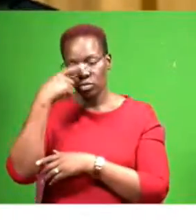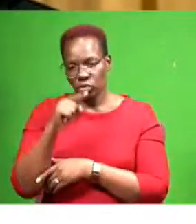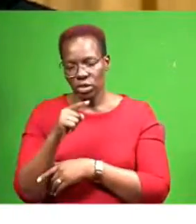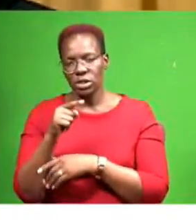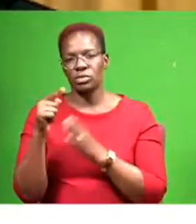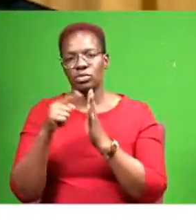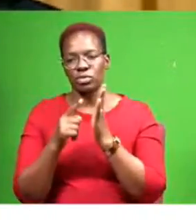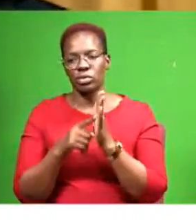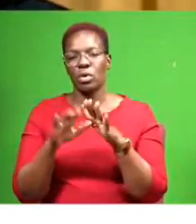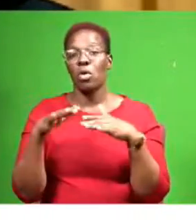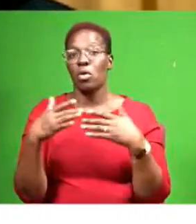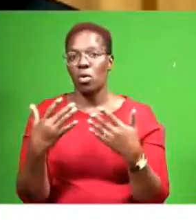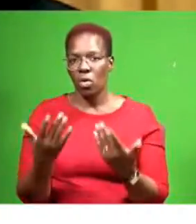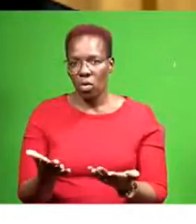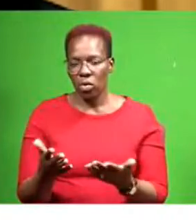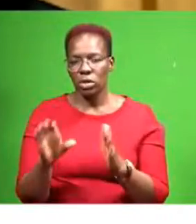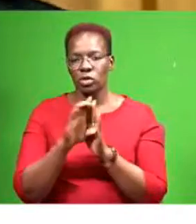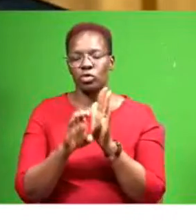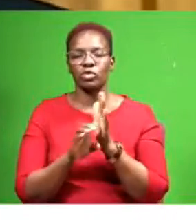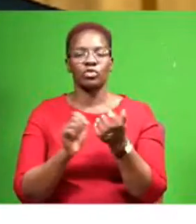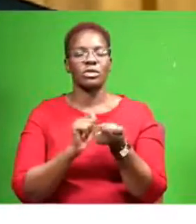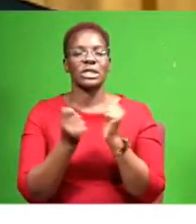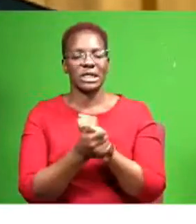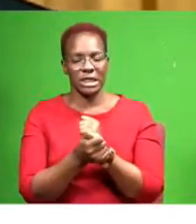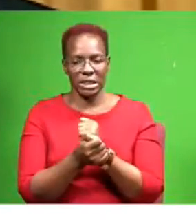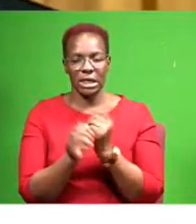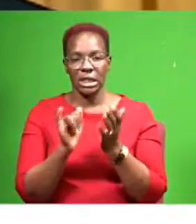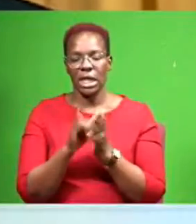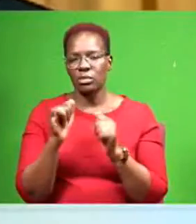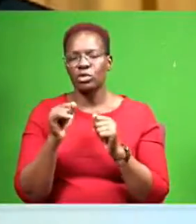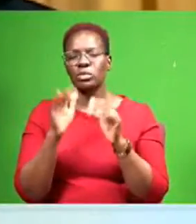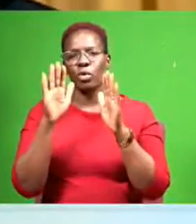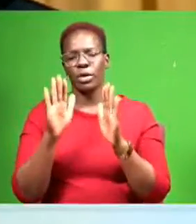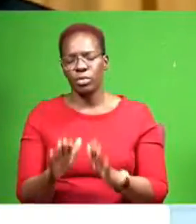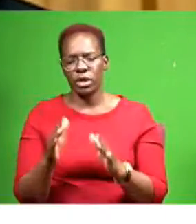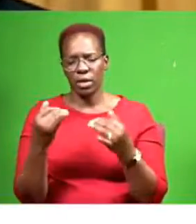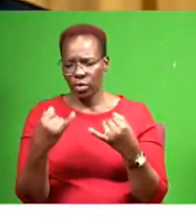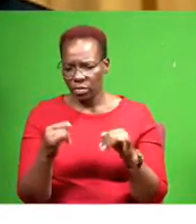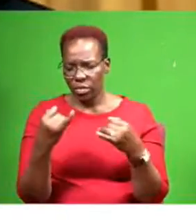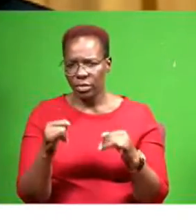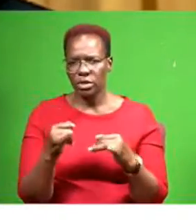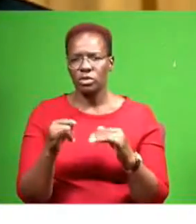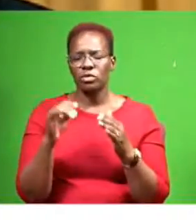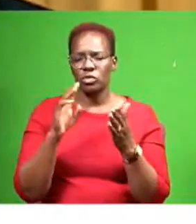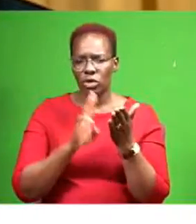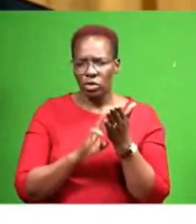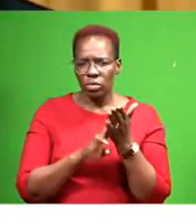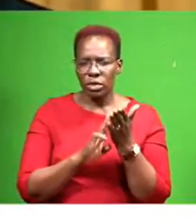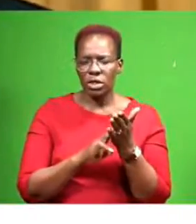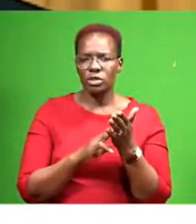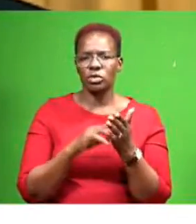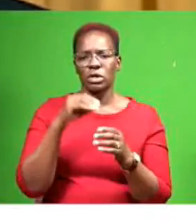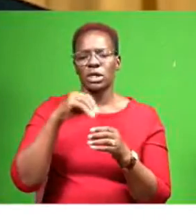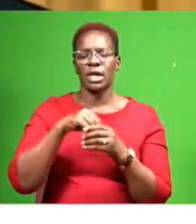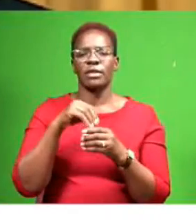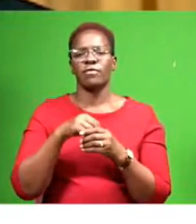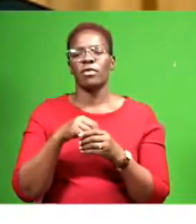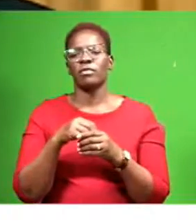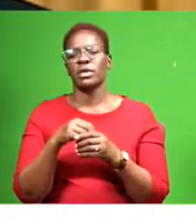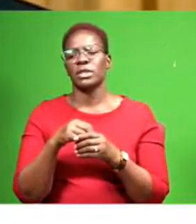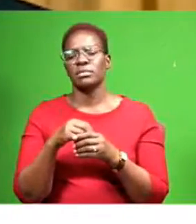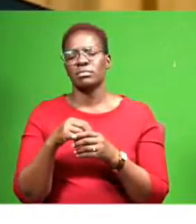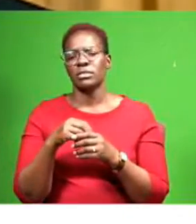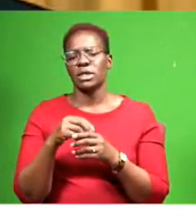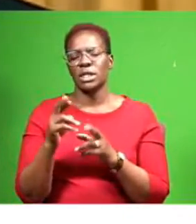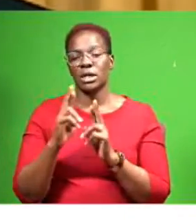statutory, or constitutional changes that may be necessary for the implementation of the recommendations contained in the task